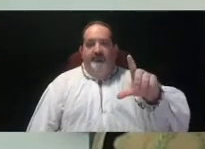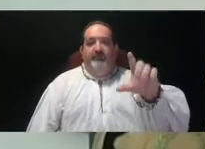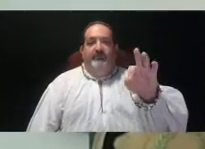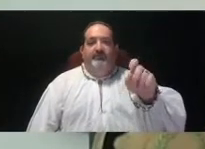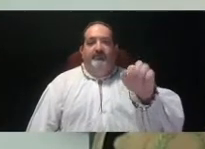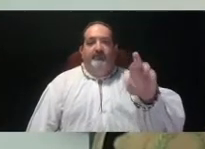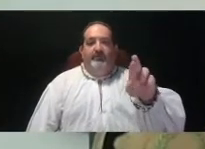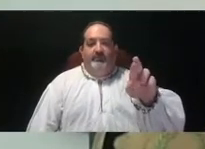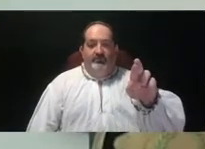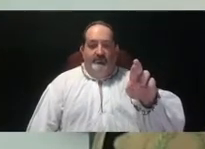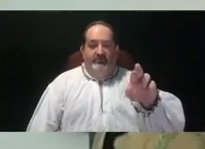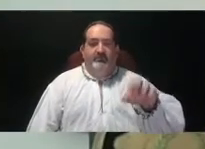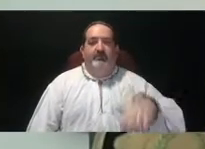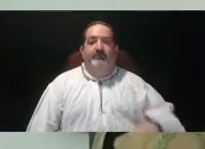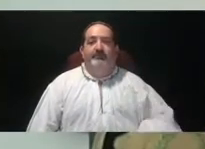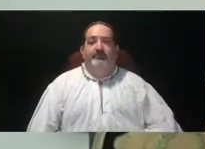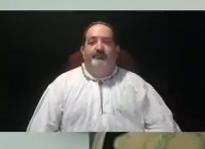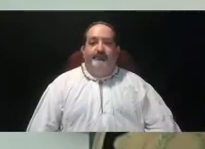the Squintergen Munderson,